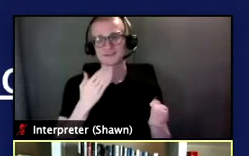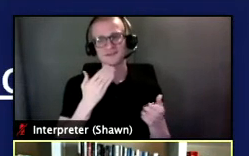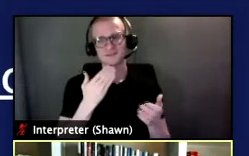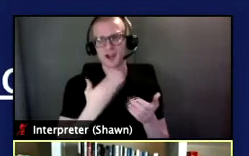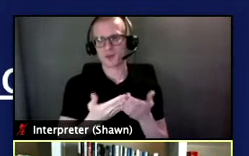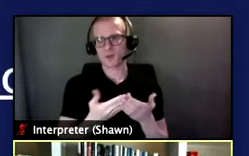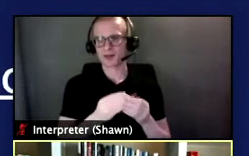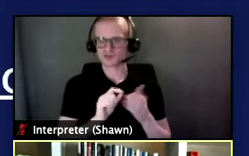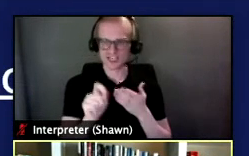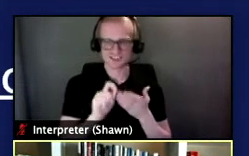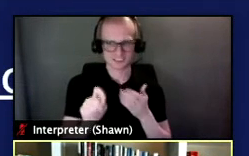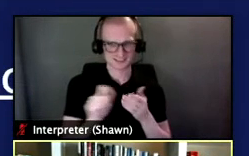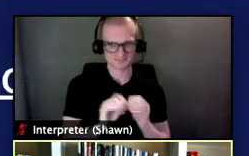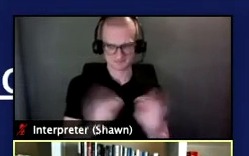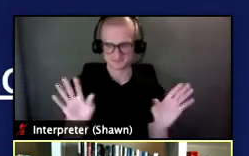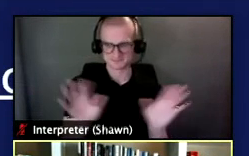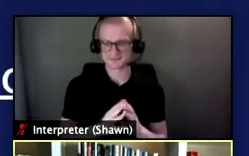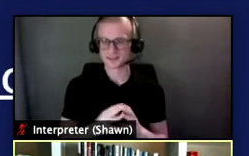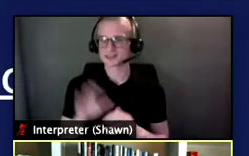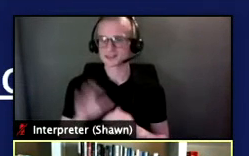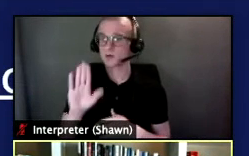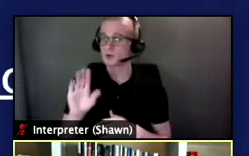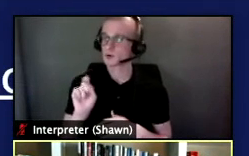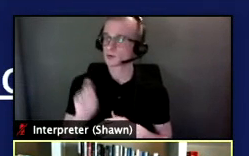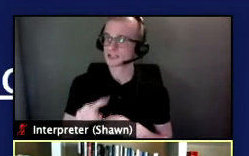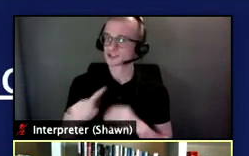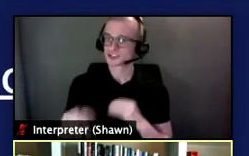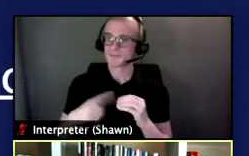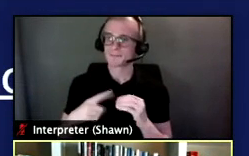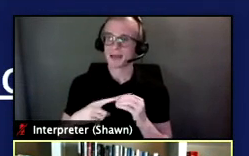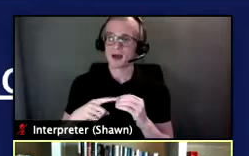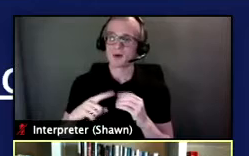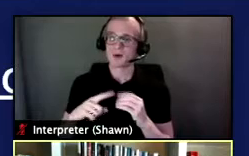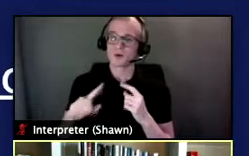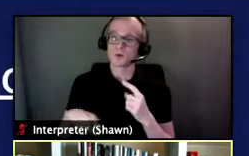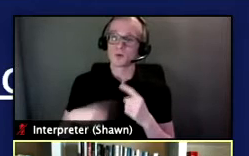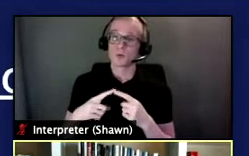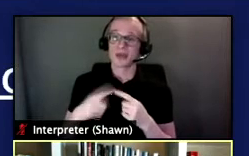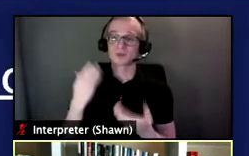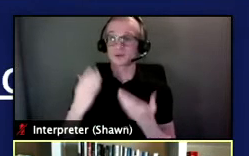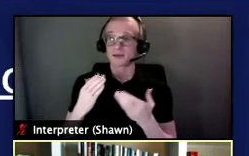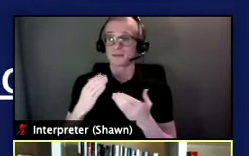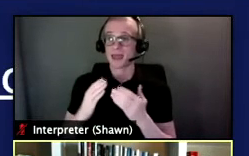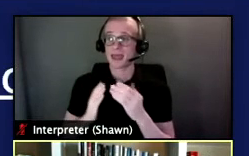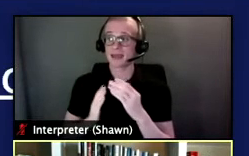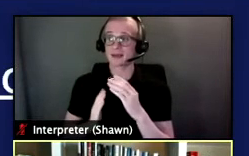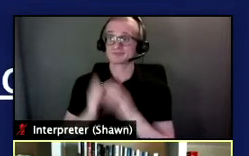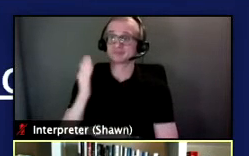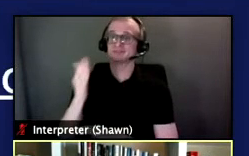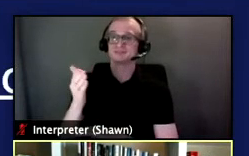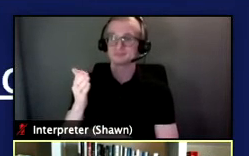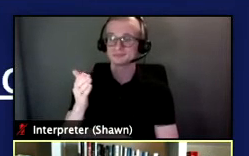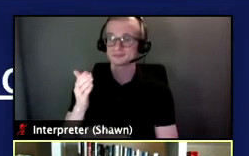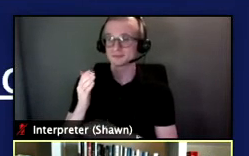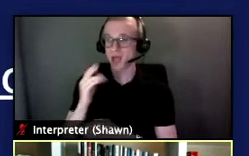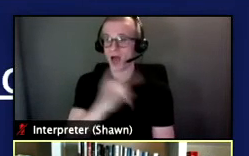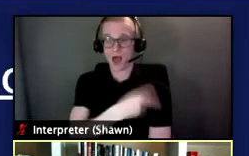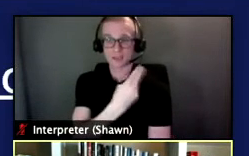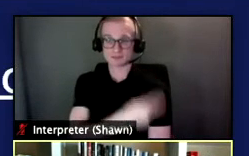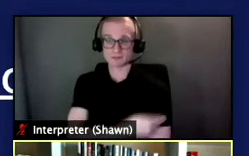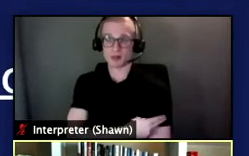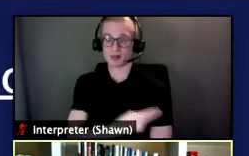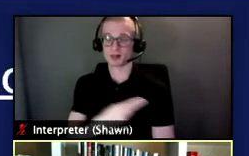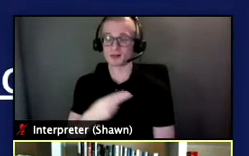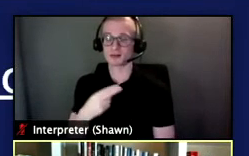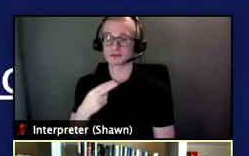The question about when would we potentially breach is one that's of high importance for us to understand.